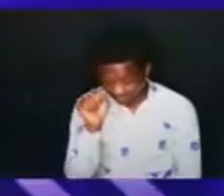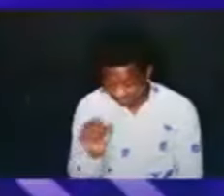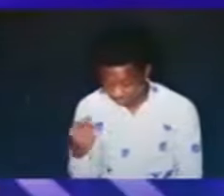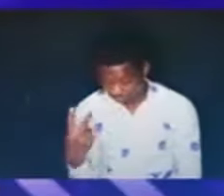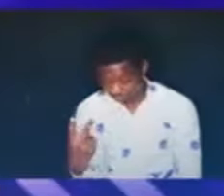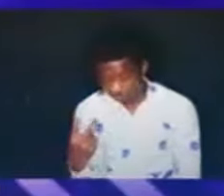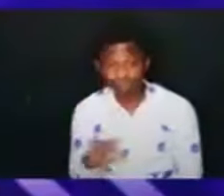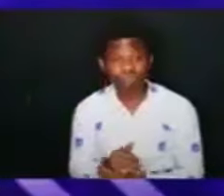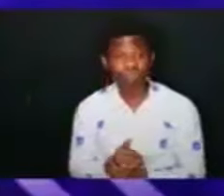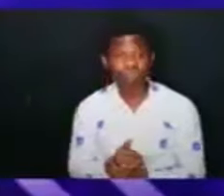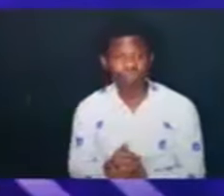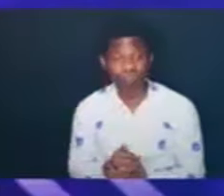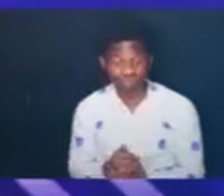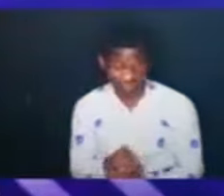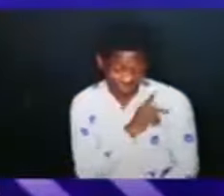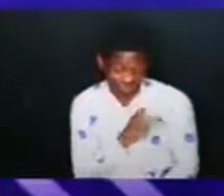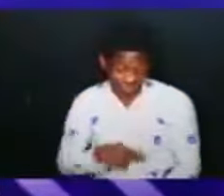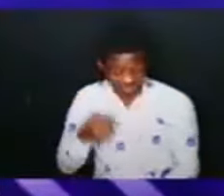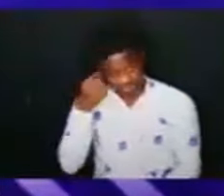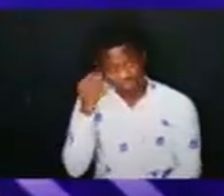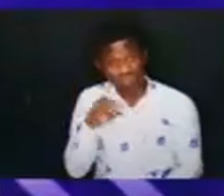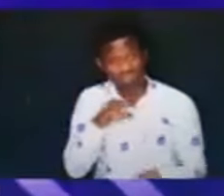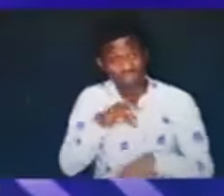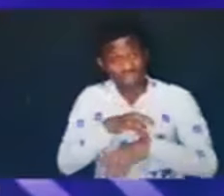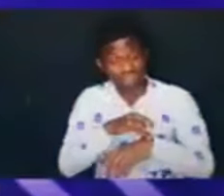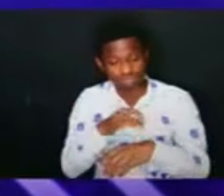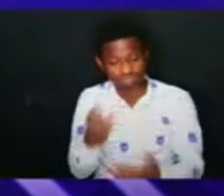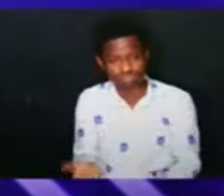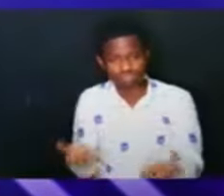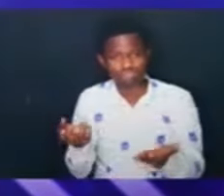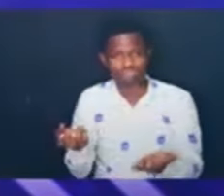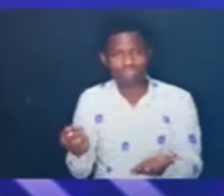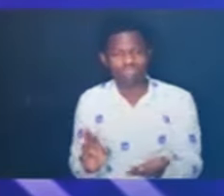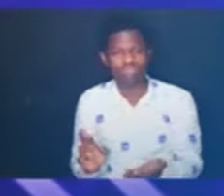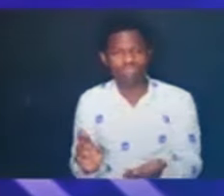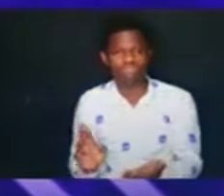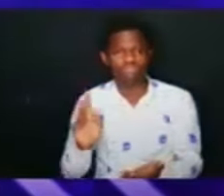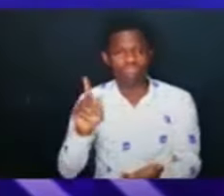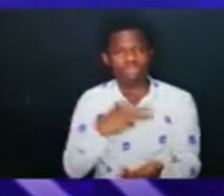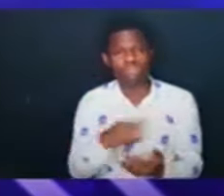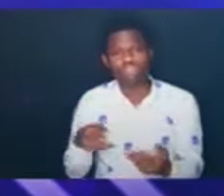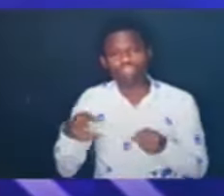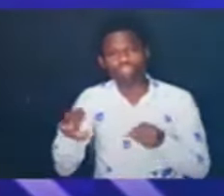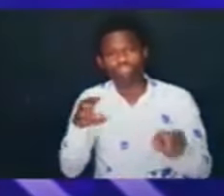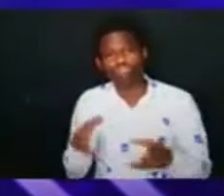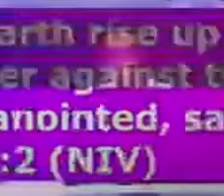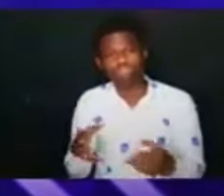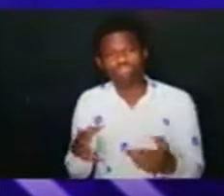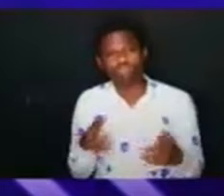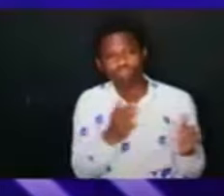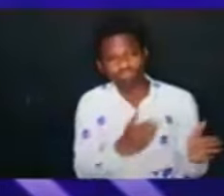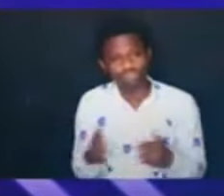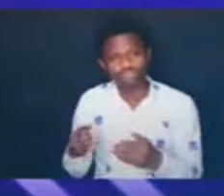Now verse 2. The kings of the earth rise up and the rulers band together against the Lord